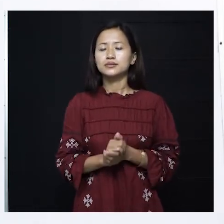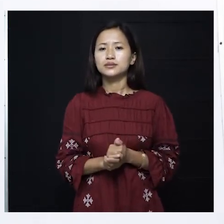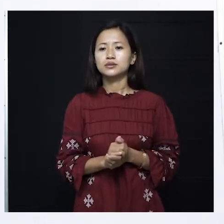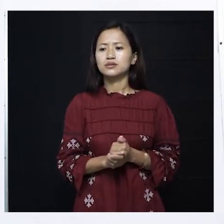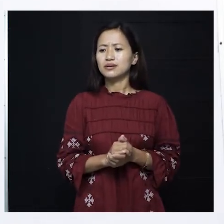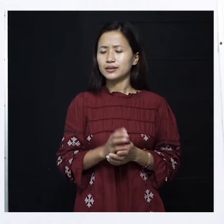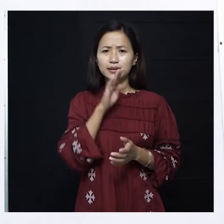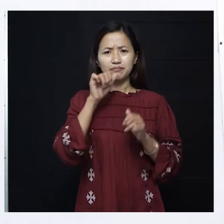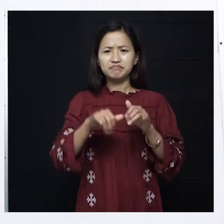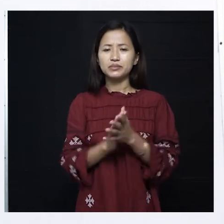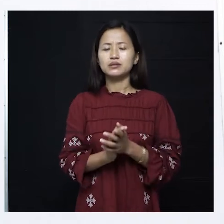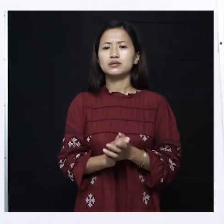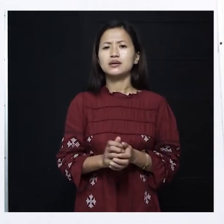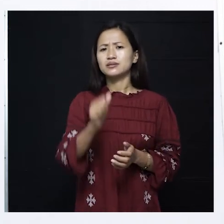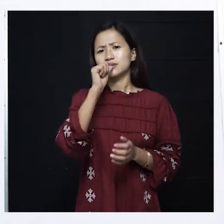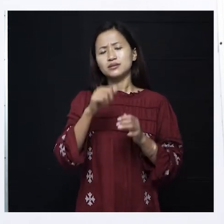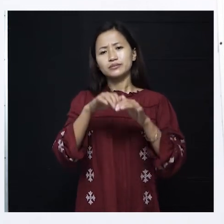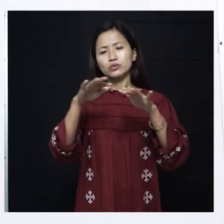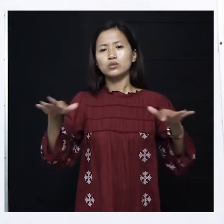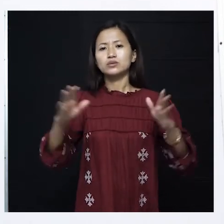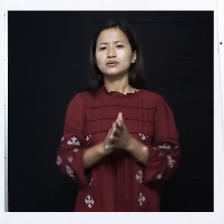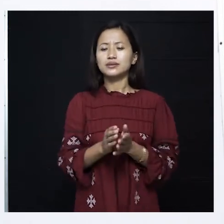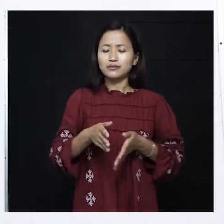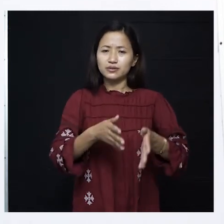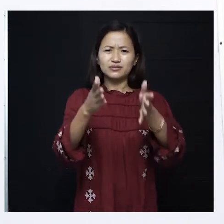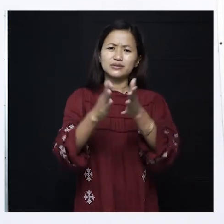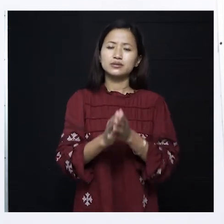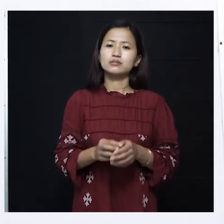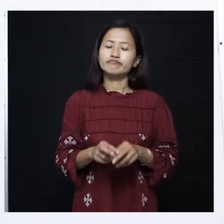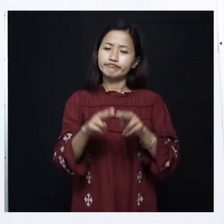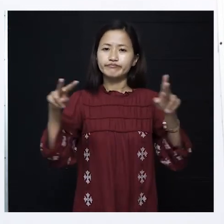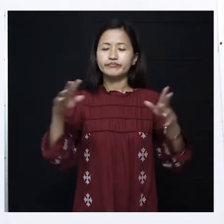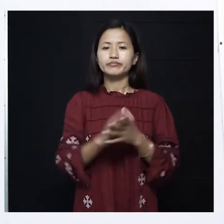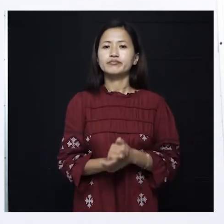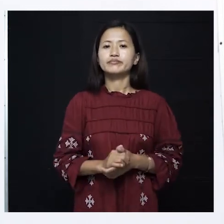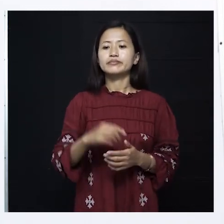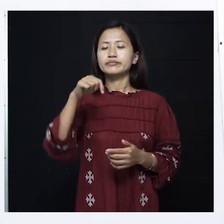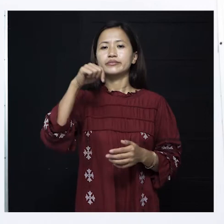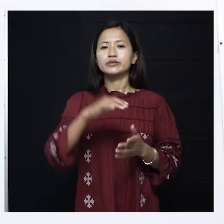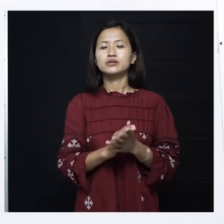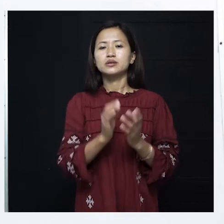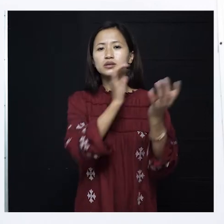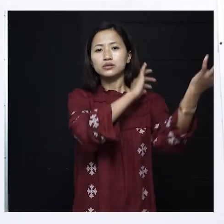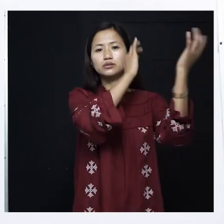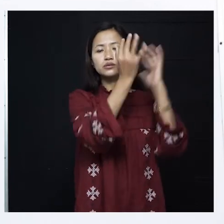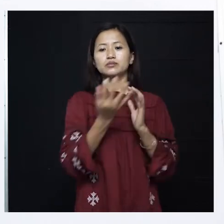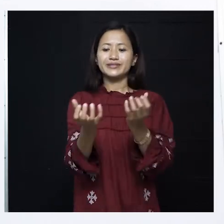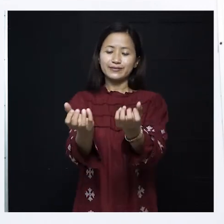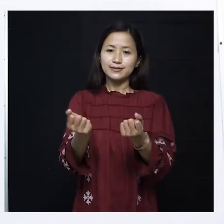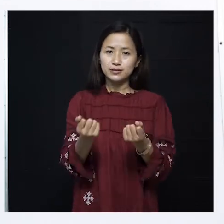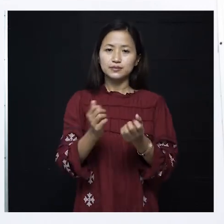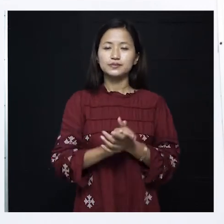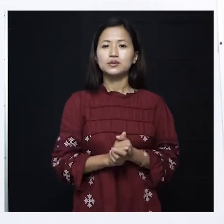be the ocean, the seas, the rivers, and so on. Okay, and as I've said before, these are universally